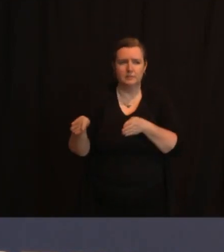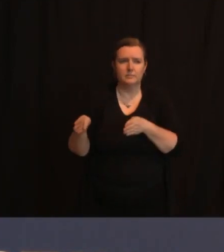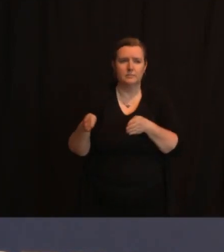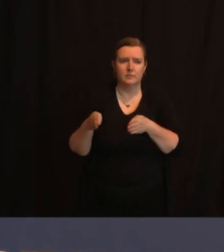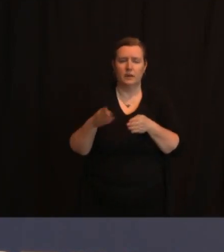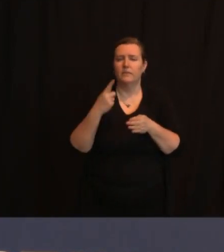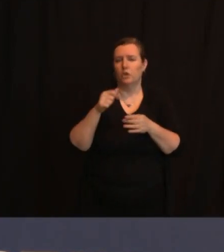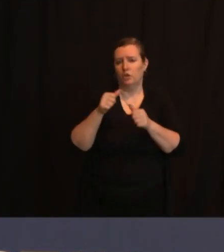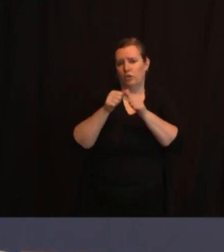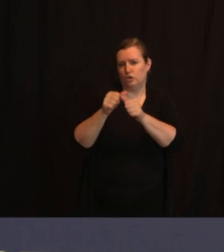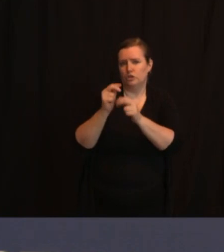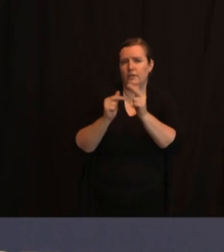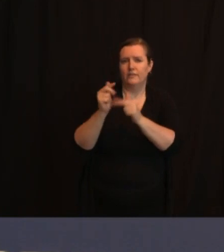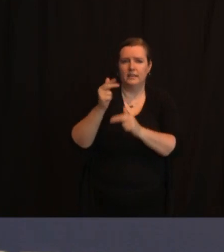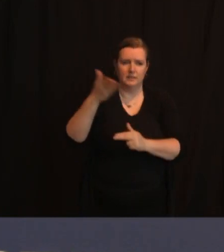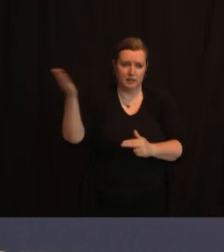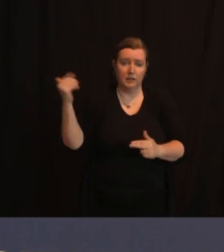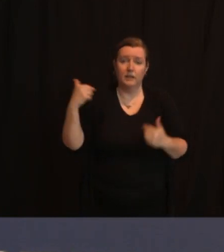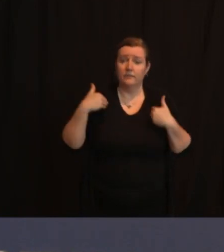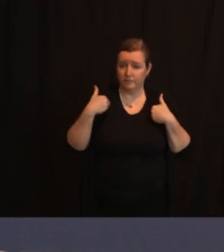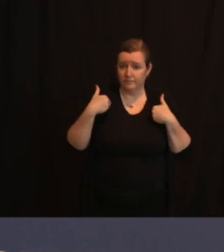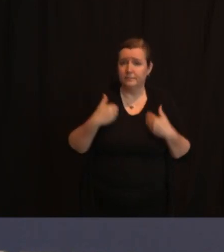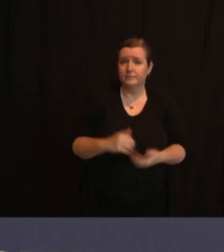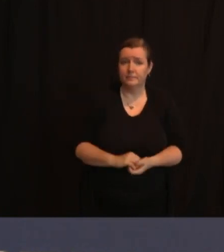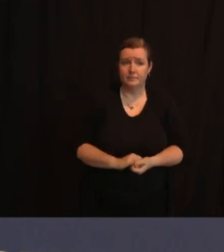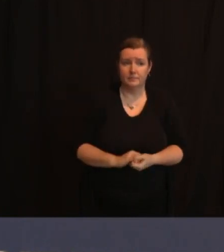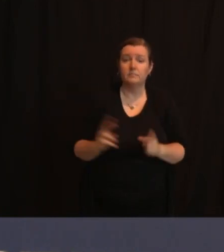they exist. They were to be filed, and they were.